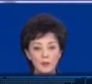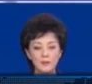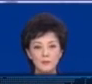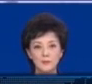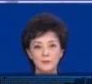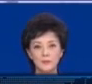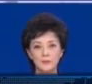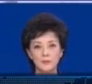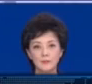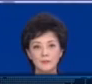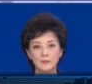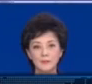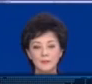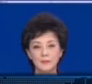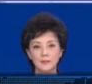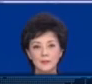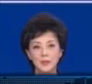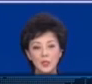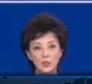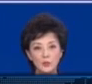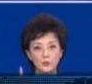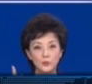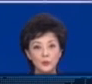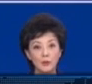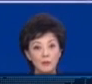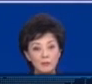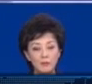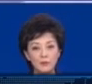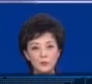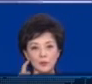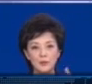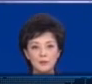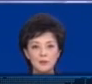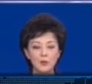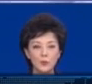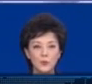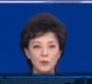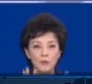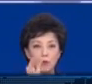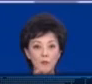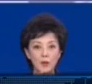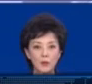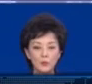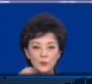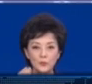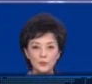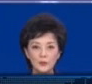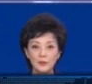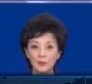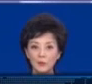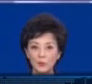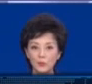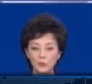these constitute the scientific prevention and control. And also, we have made a lot of achievements in the